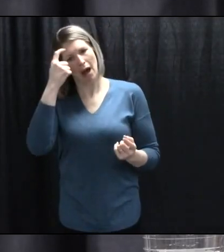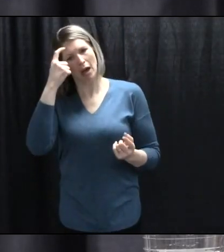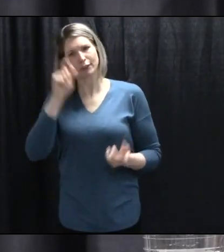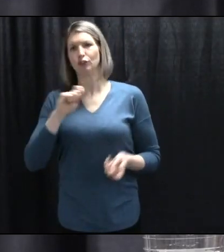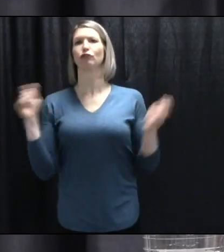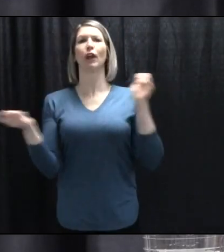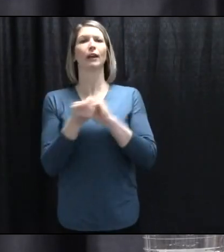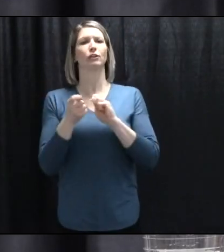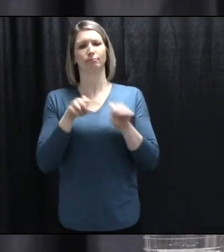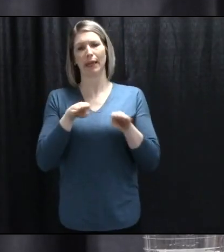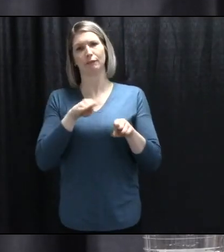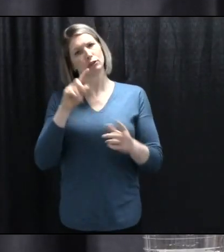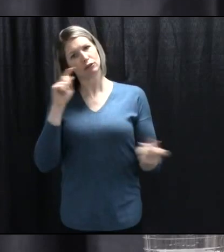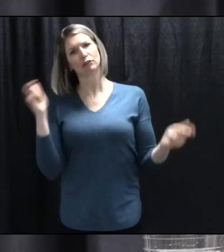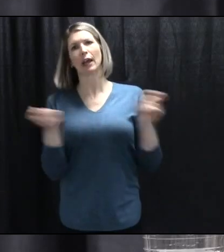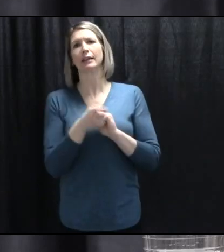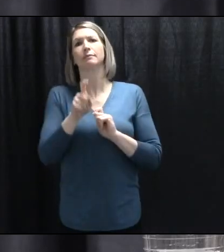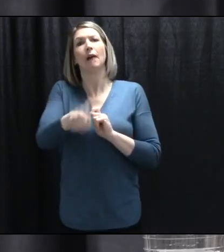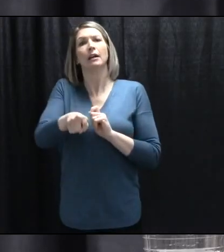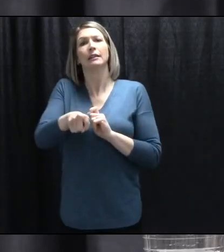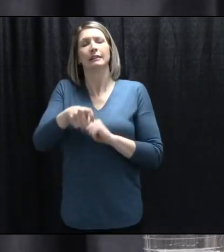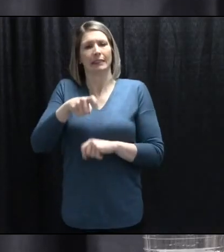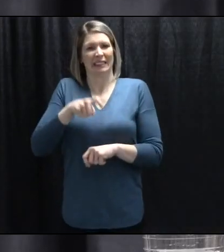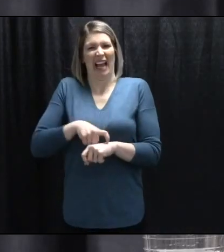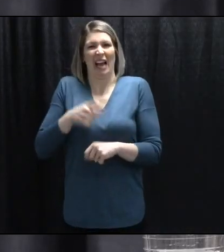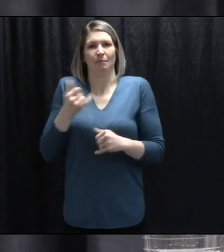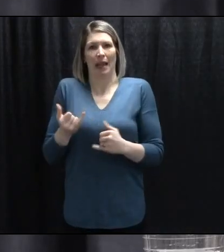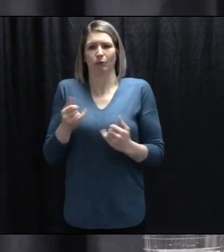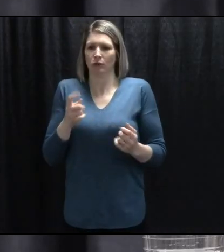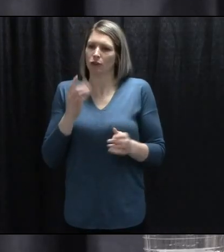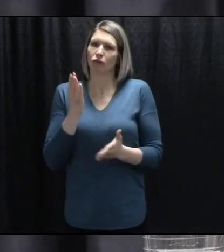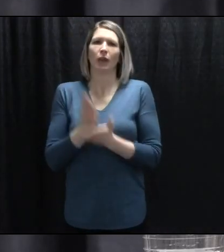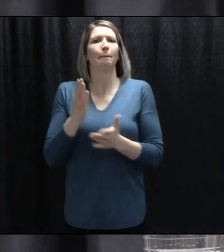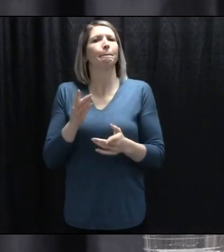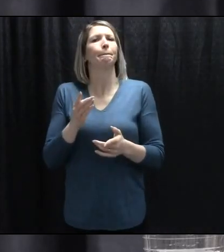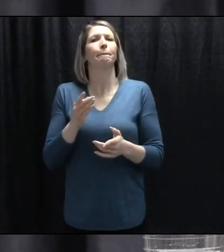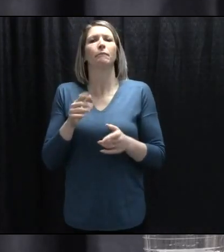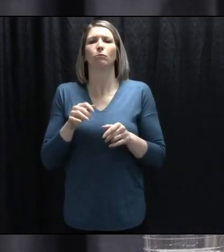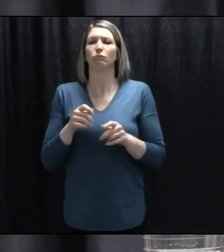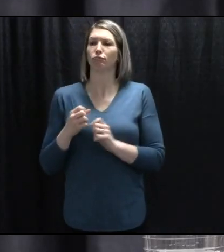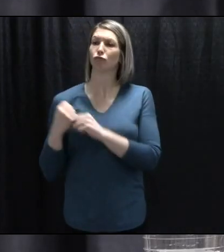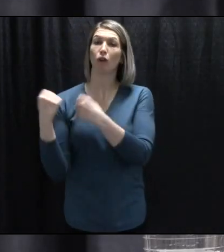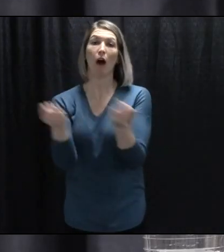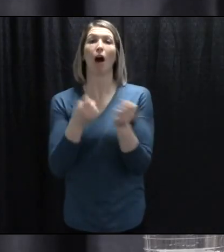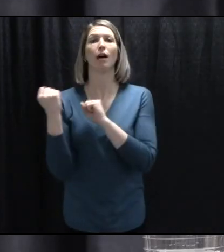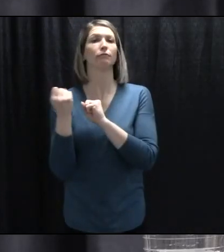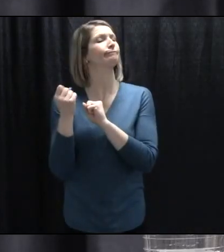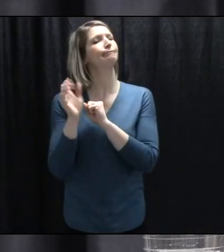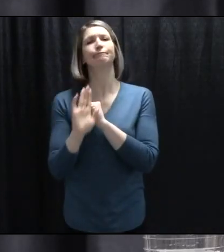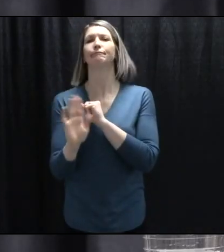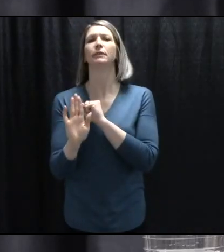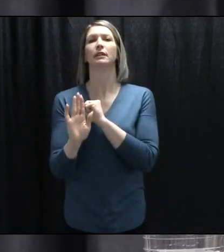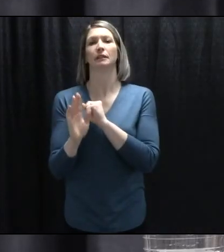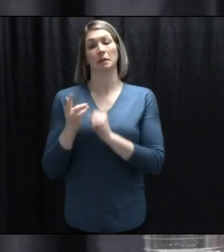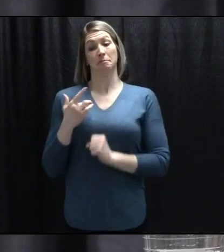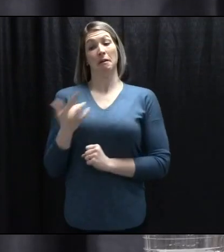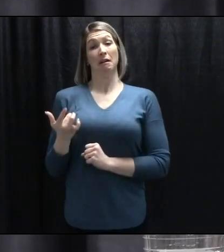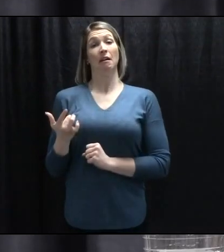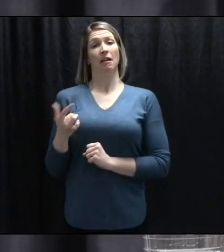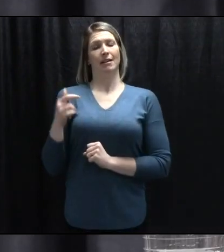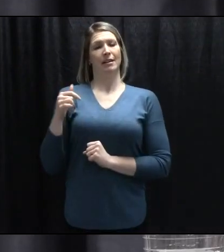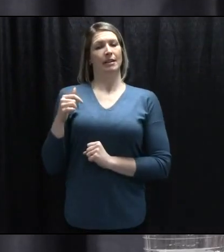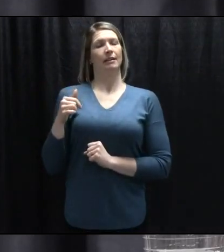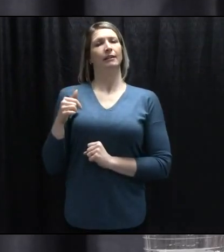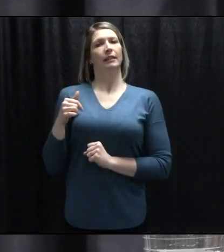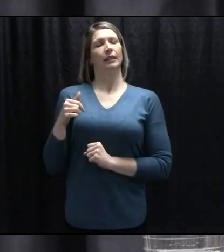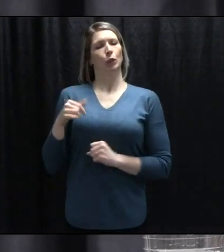only way this virus moves is if people move. And people are on the move this weekend traditionally. That's why